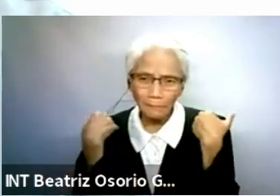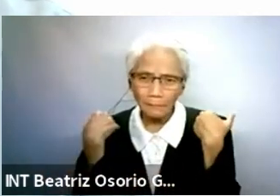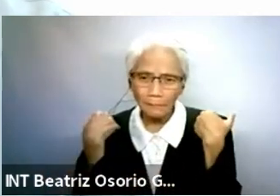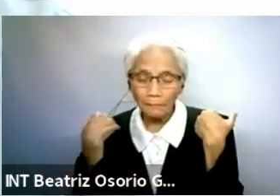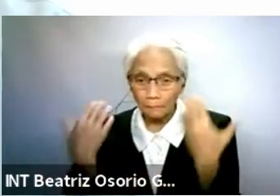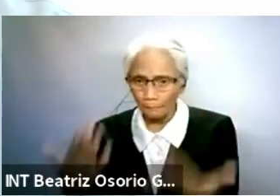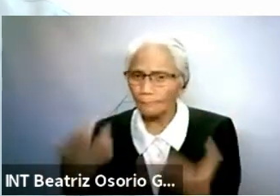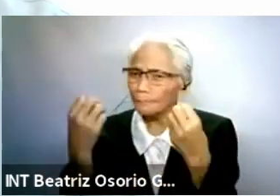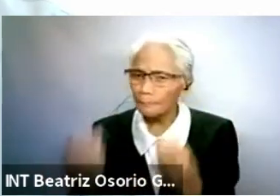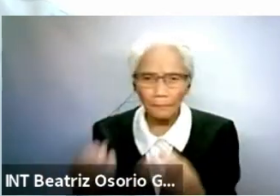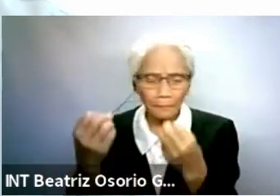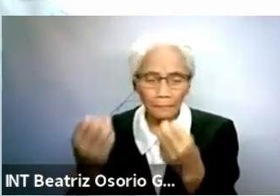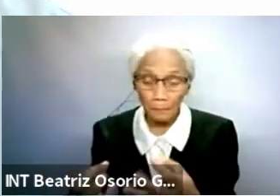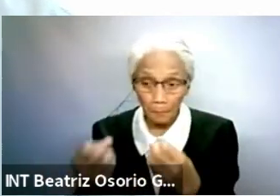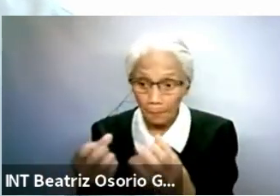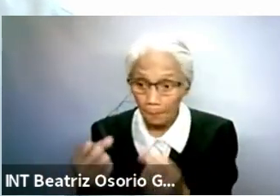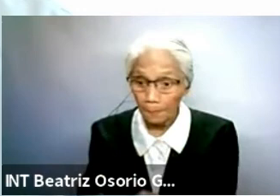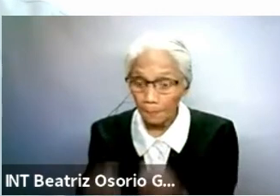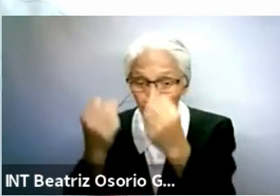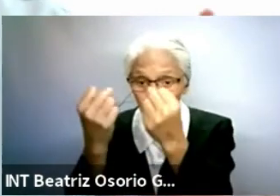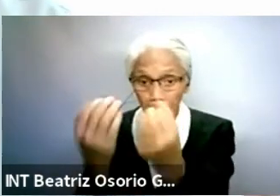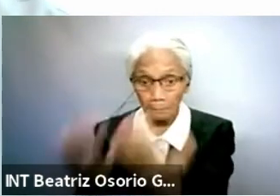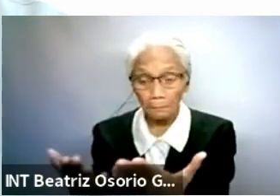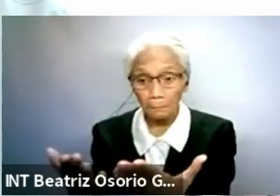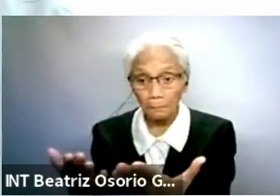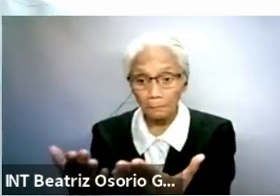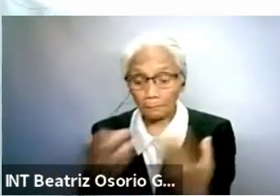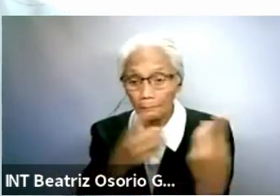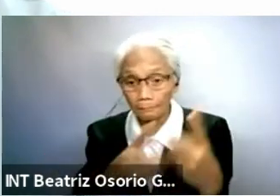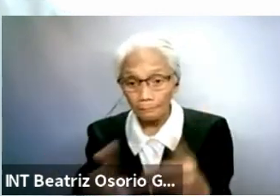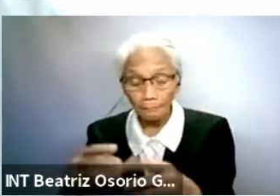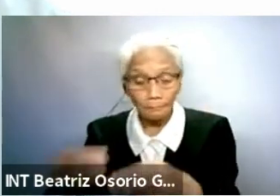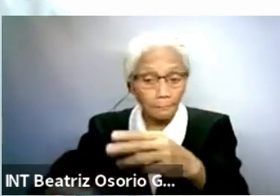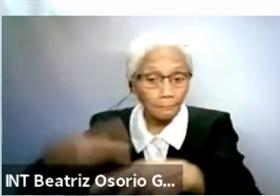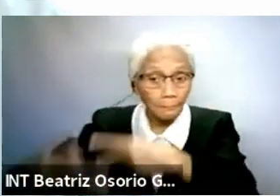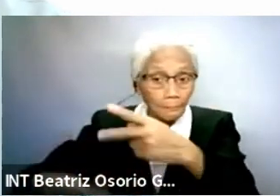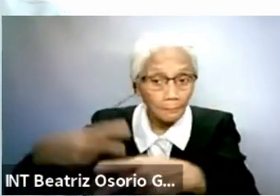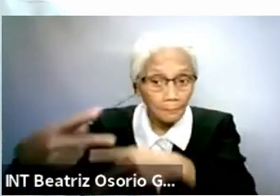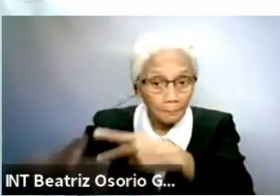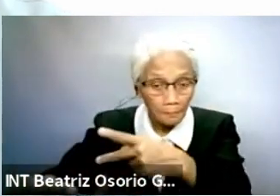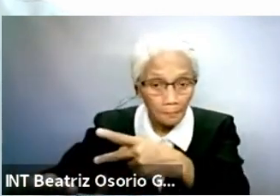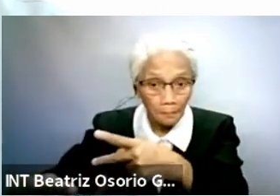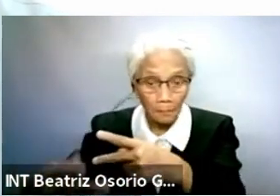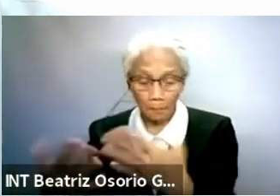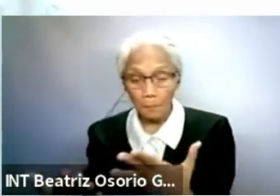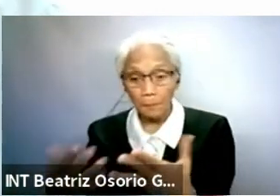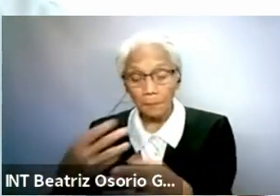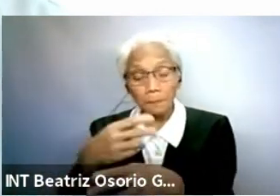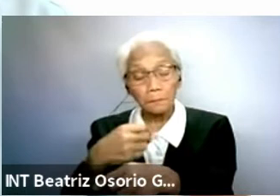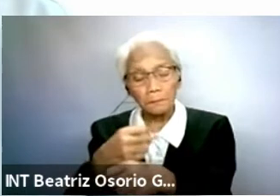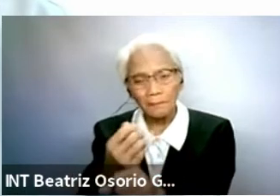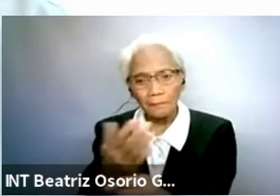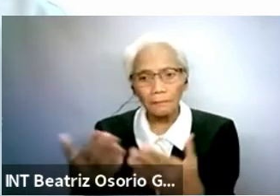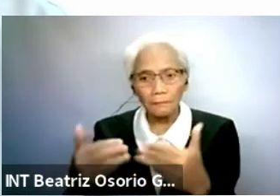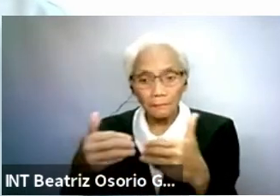were many, many, many submissions during the process of producing the general comment, but there's